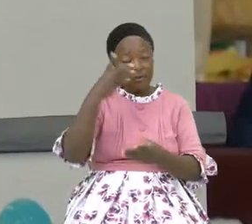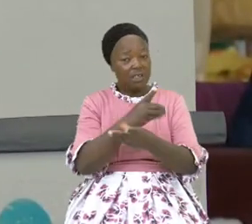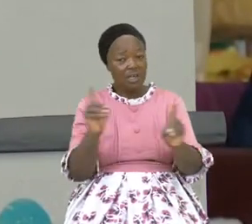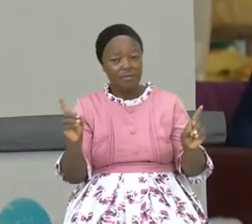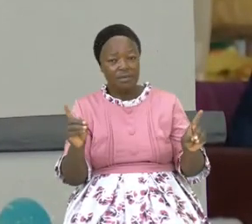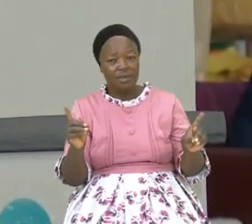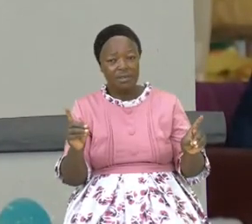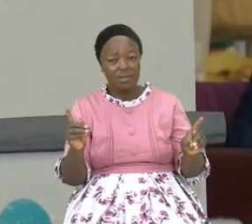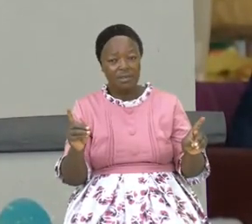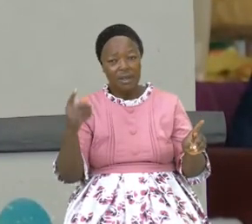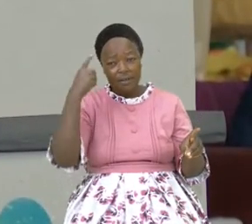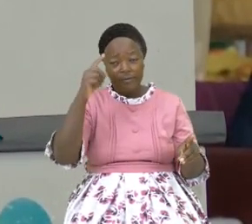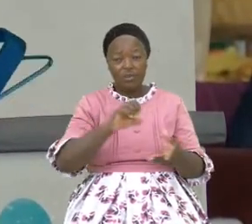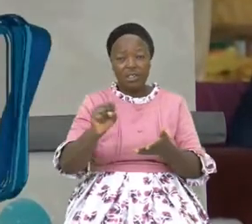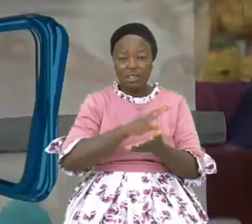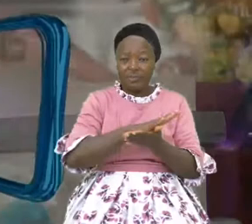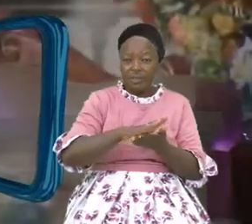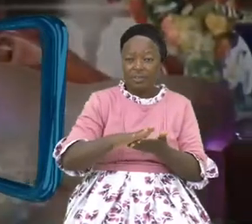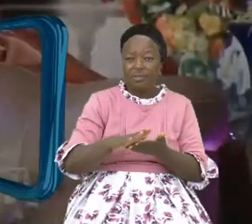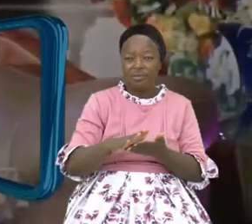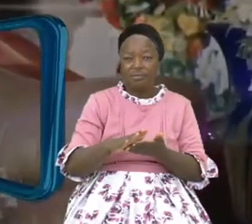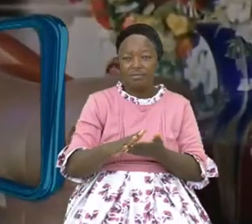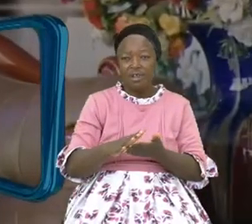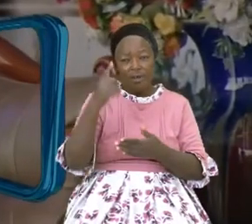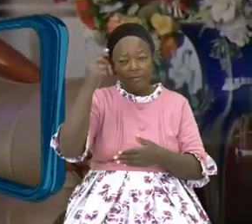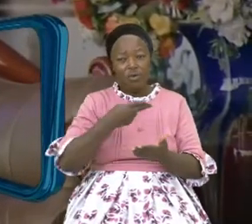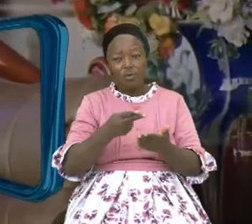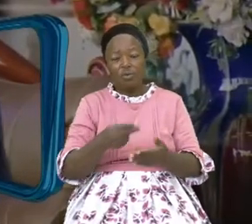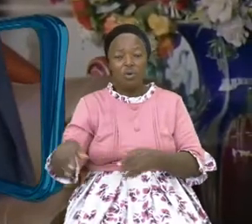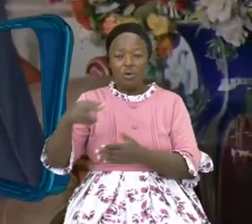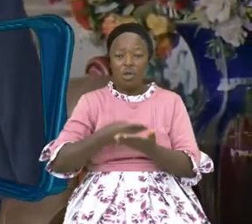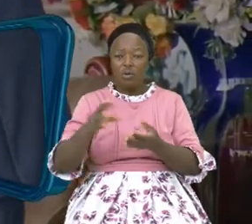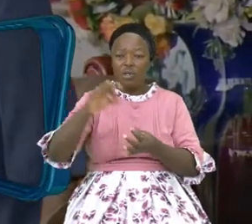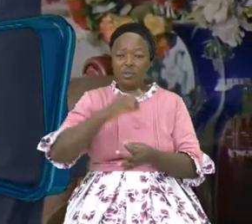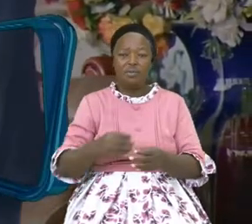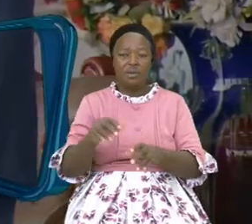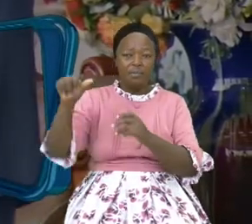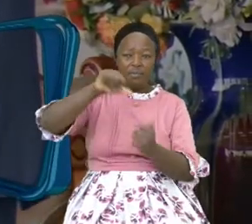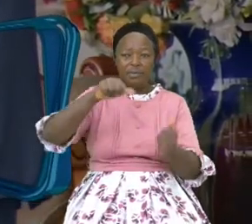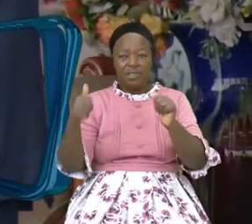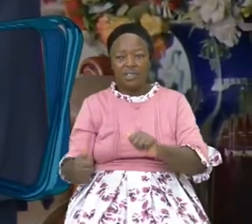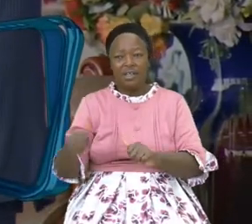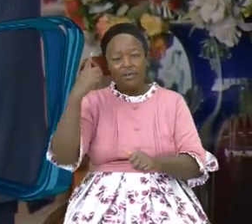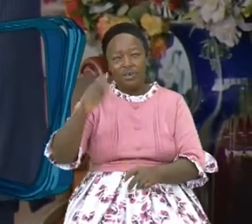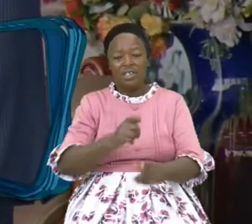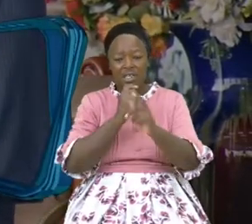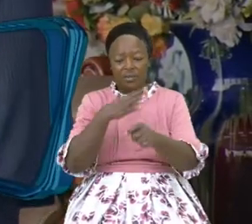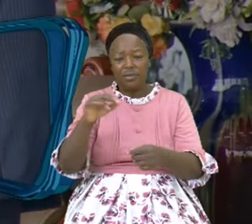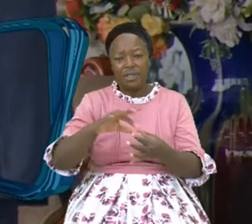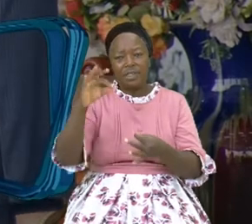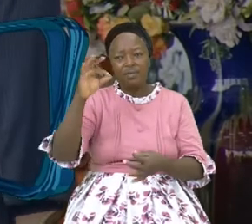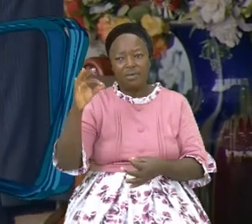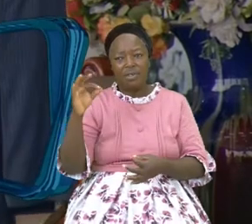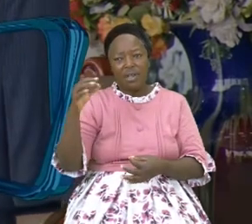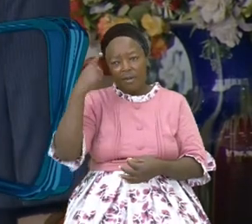deliverance, for sanctification, for Holy Ghost baptism, for the gifts of the Spirit,